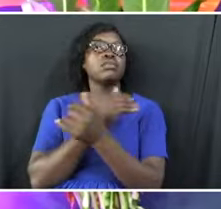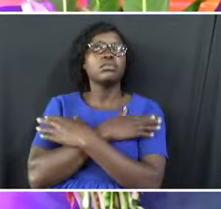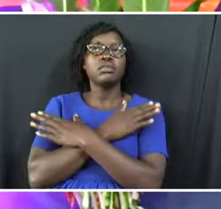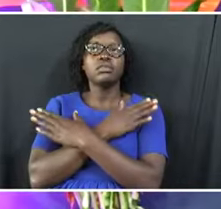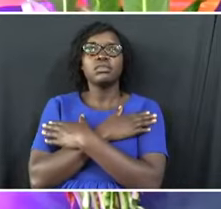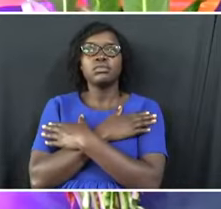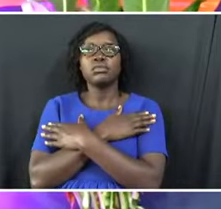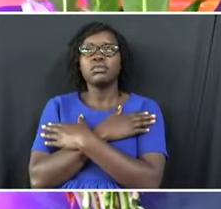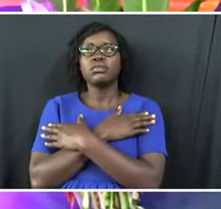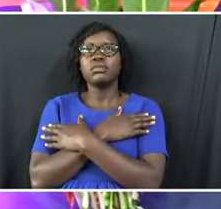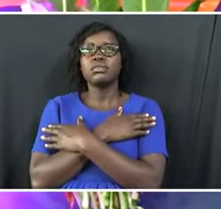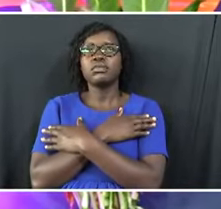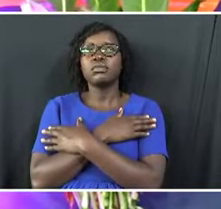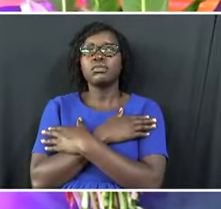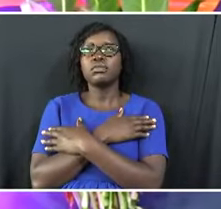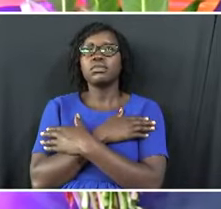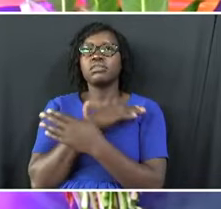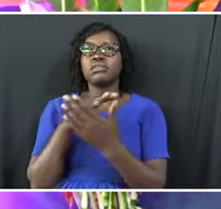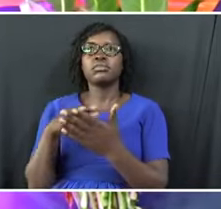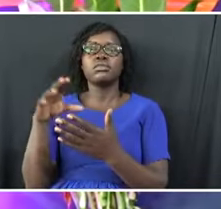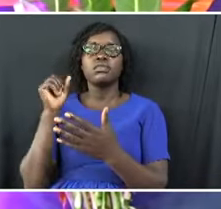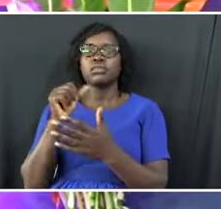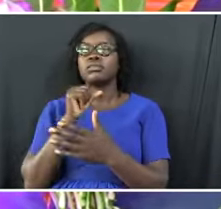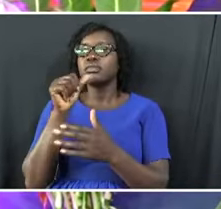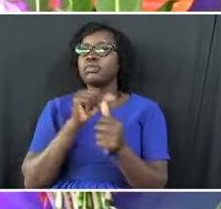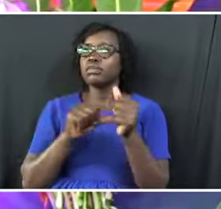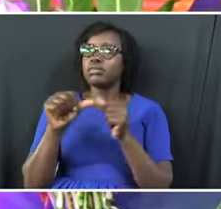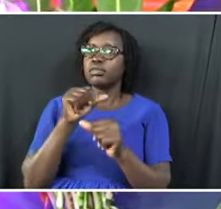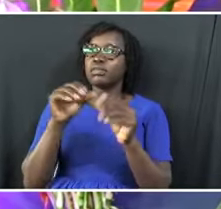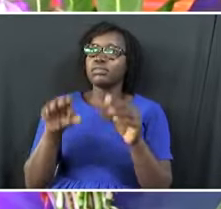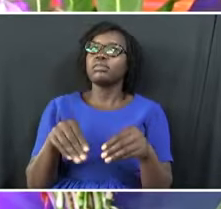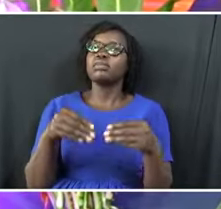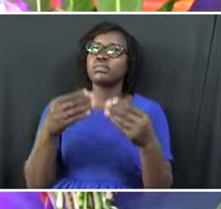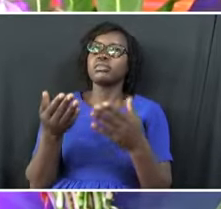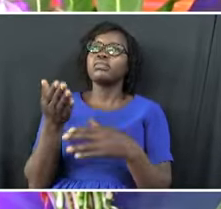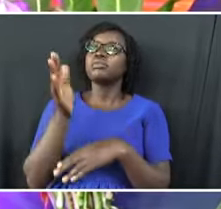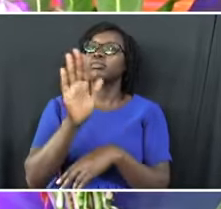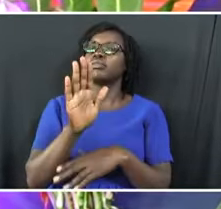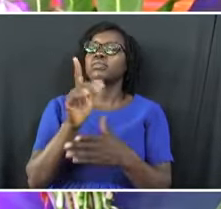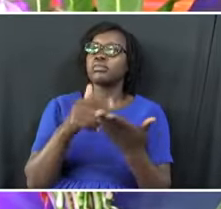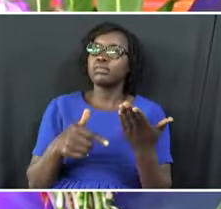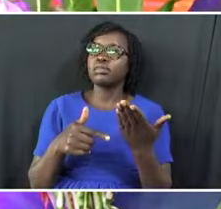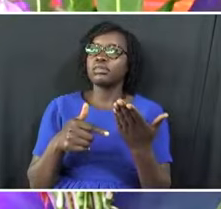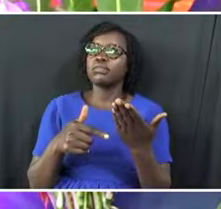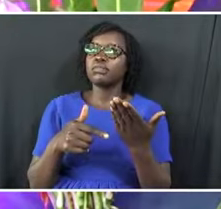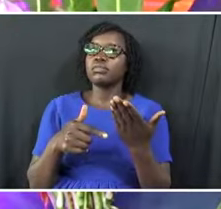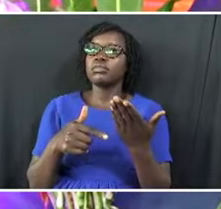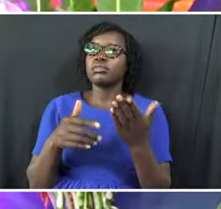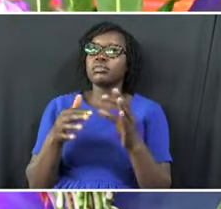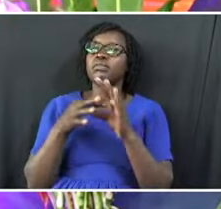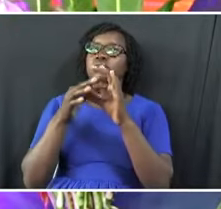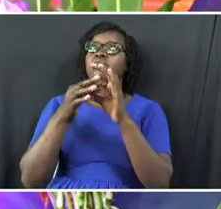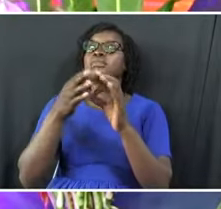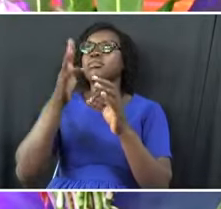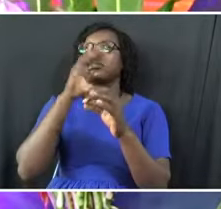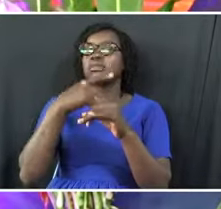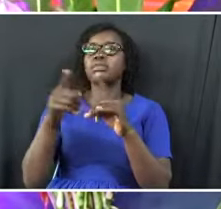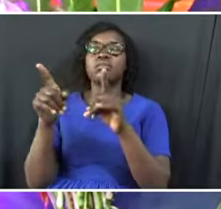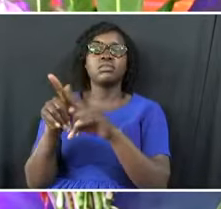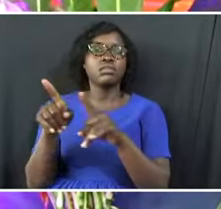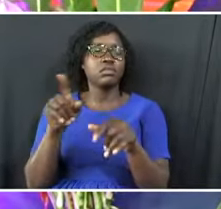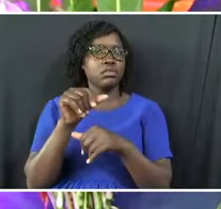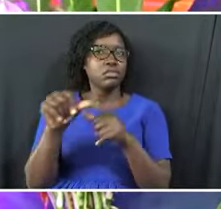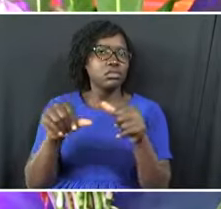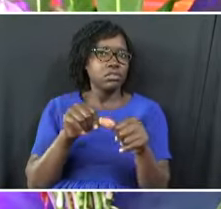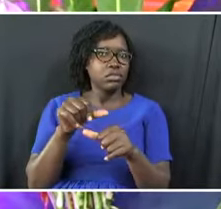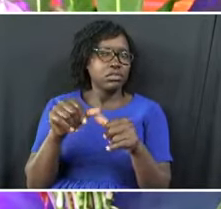it was and is not about giving back to what belongs to God, but it is all